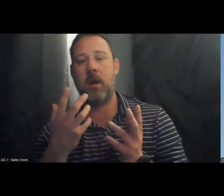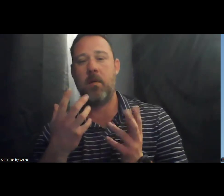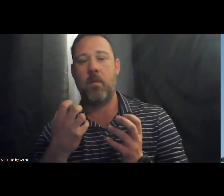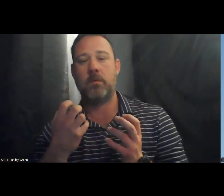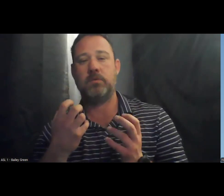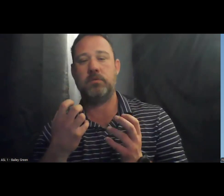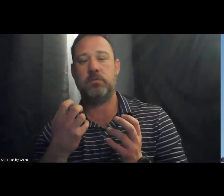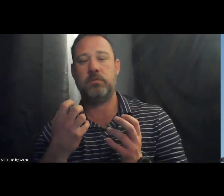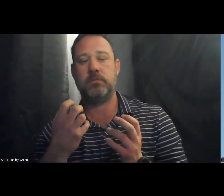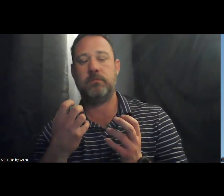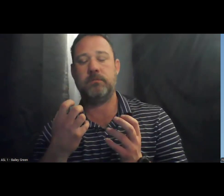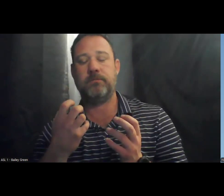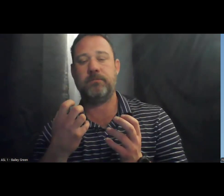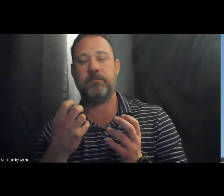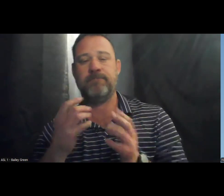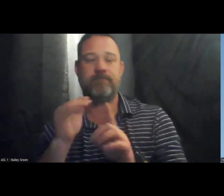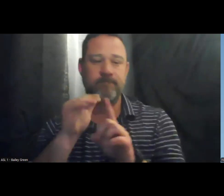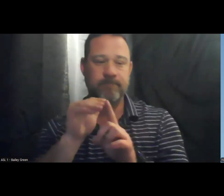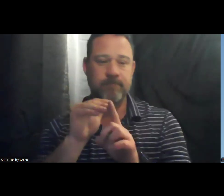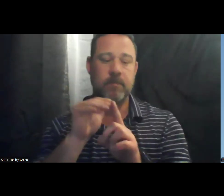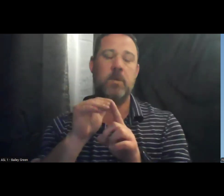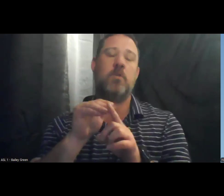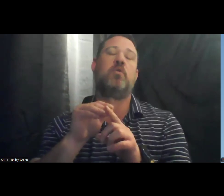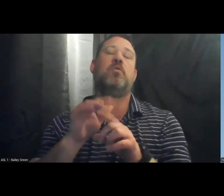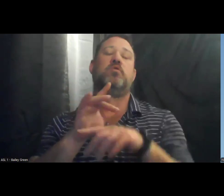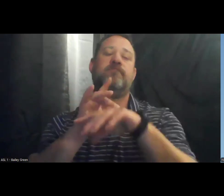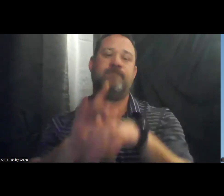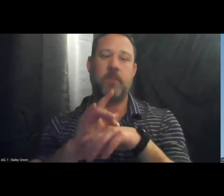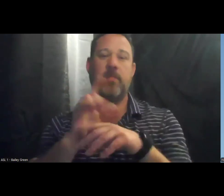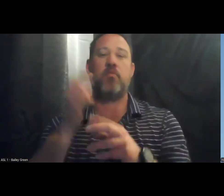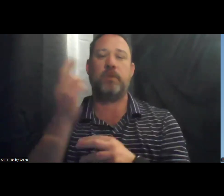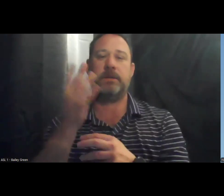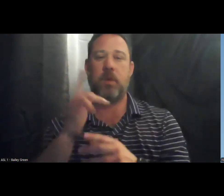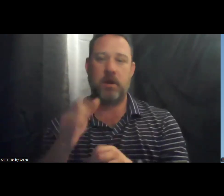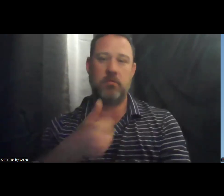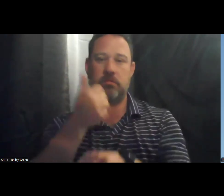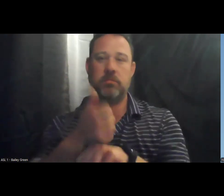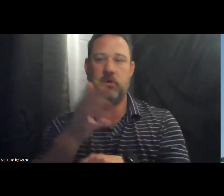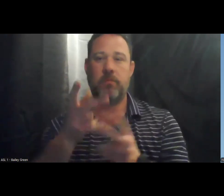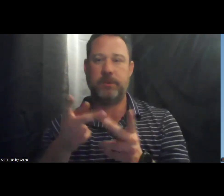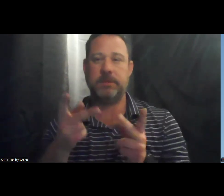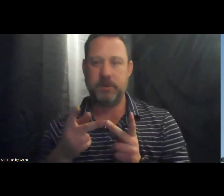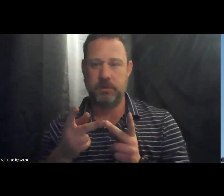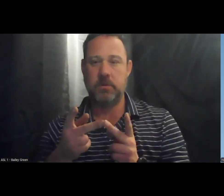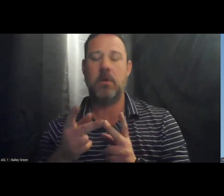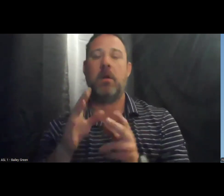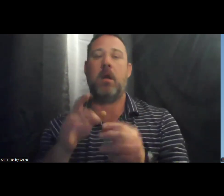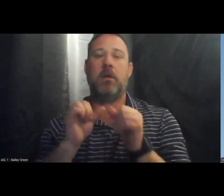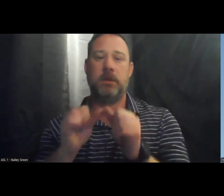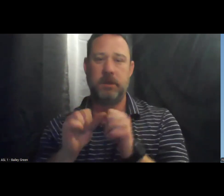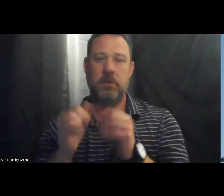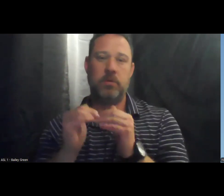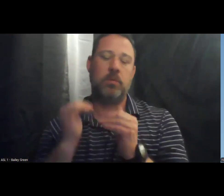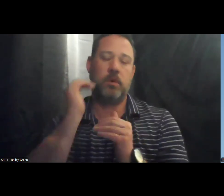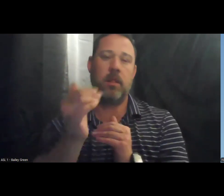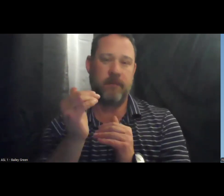implore you to lean into the reason that you were appointed to the position that you're in and continue to